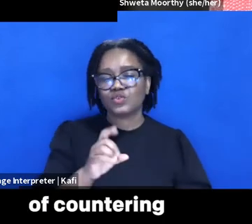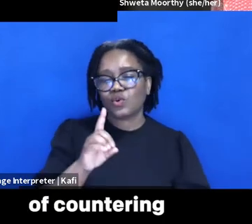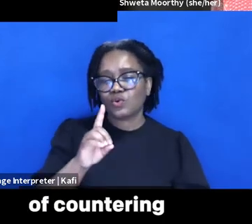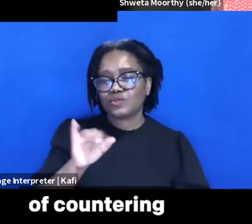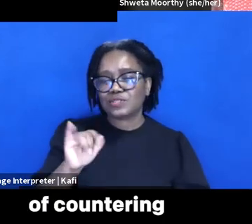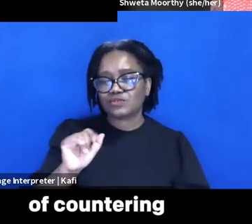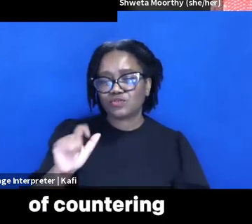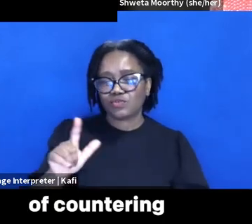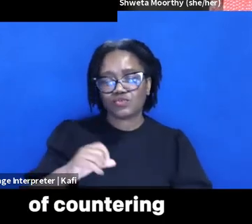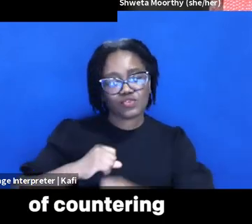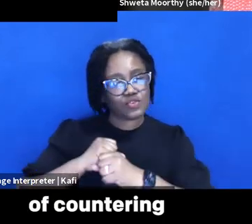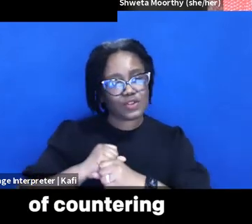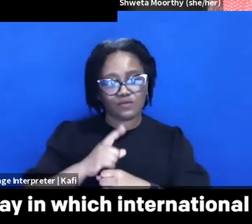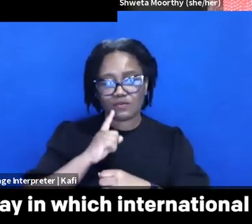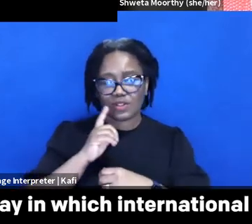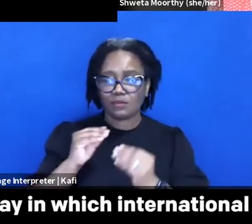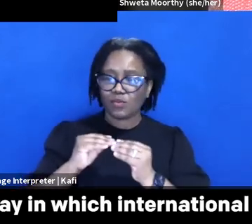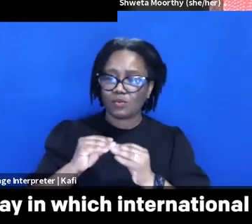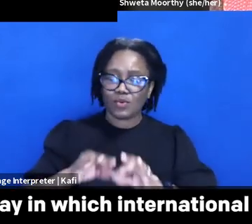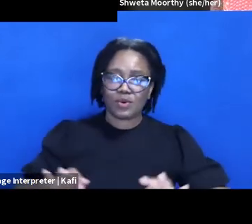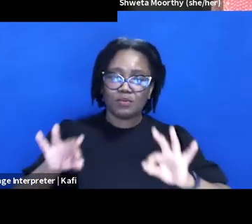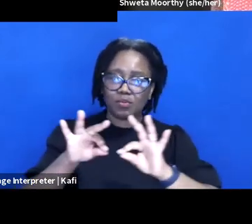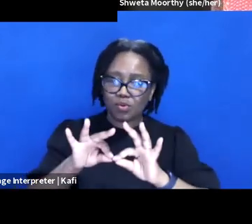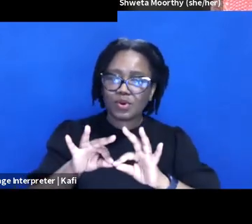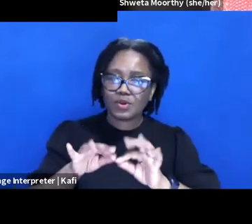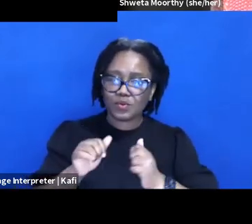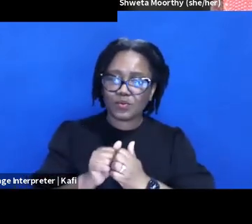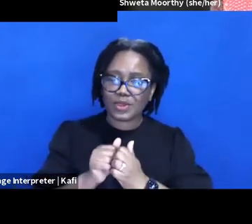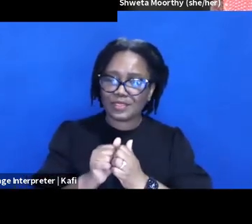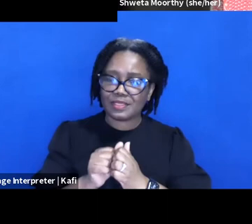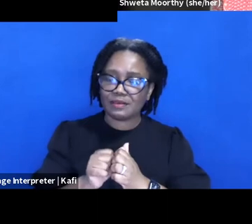way of countering the way in which